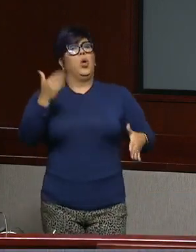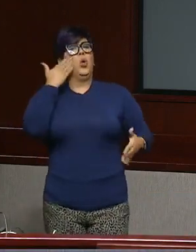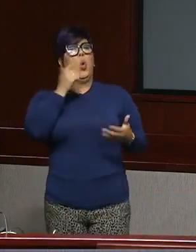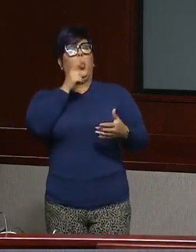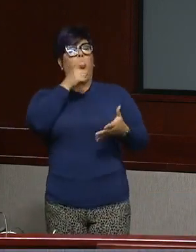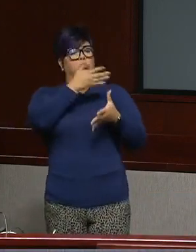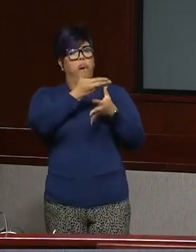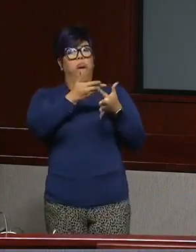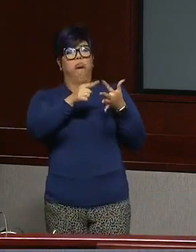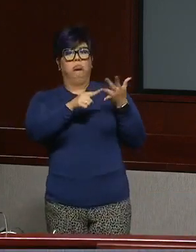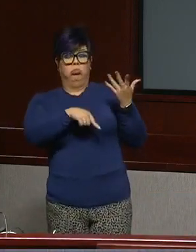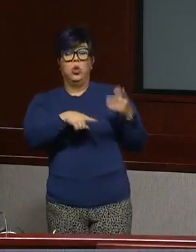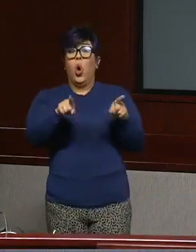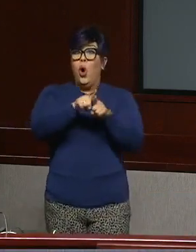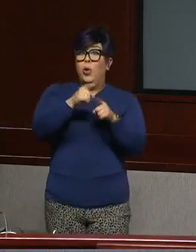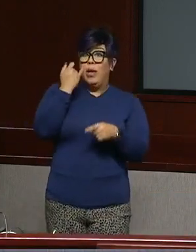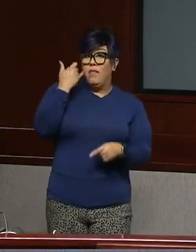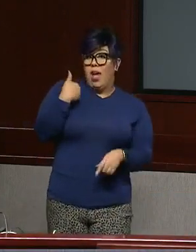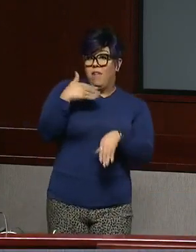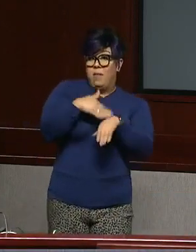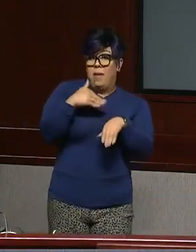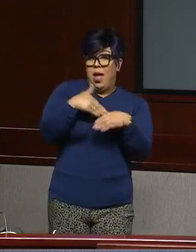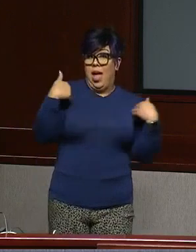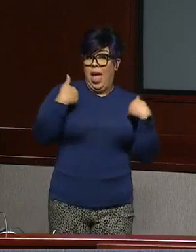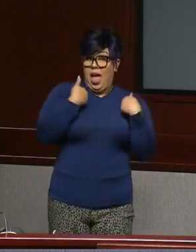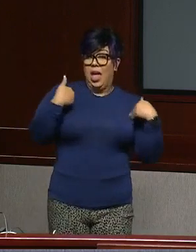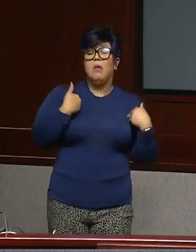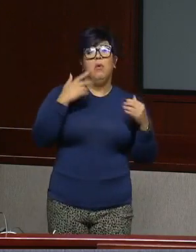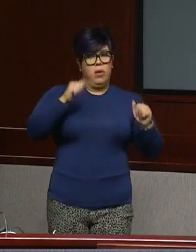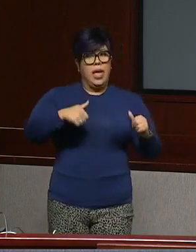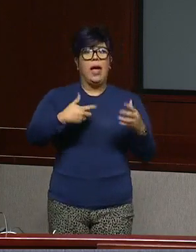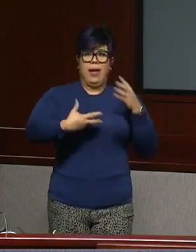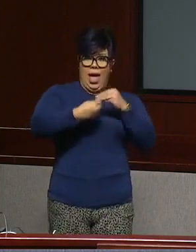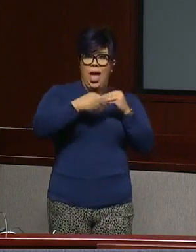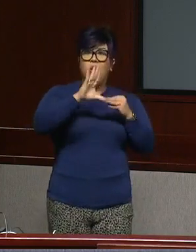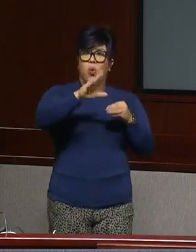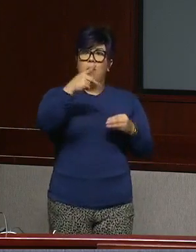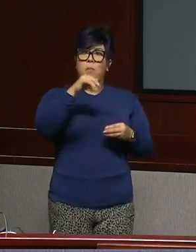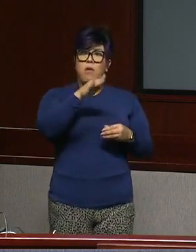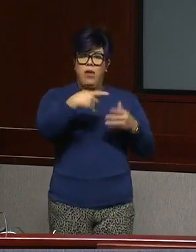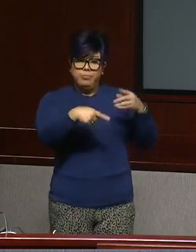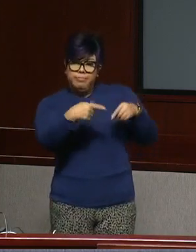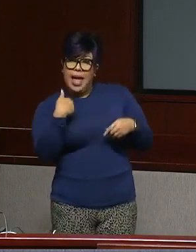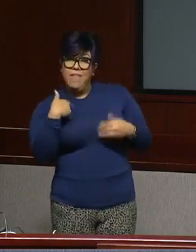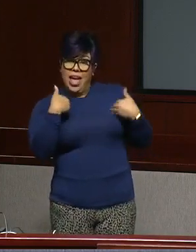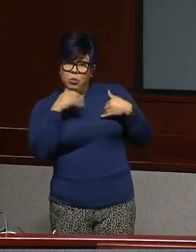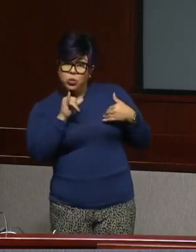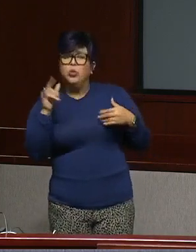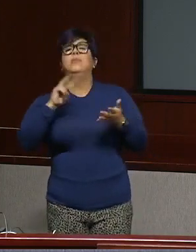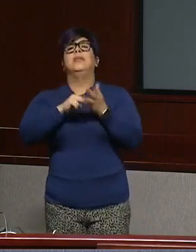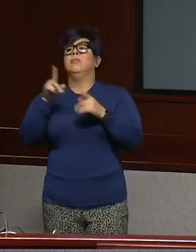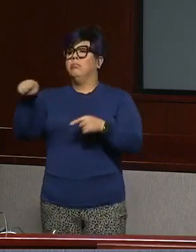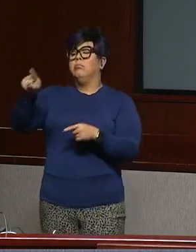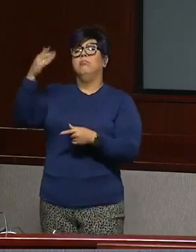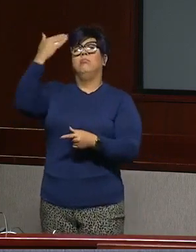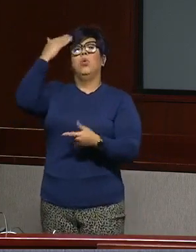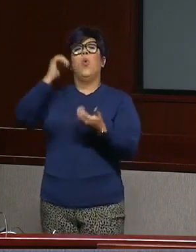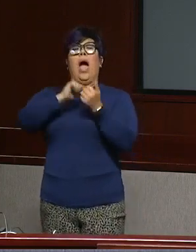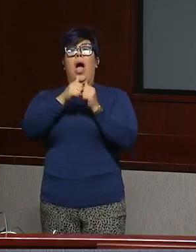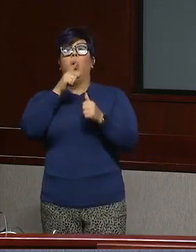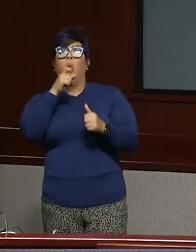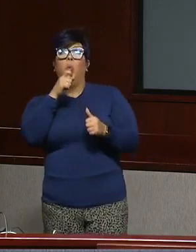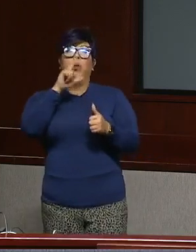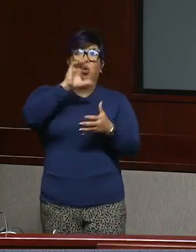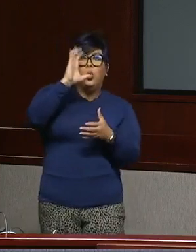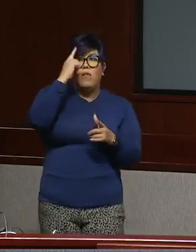allows you to log all of your animals, so you can imagine in the case of an evacuation, that information would be very helpful to our first responders who are